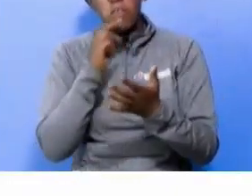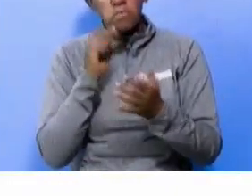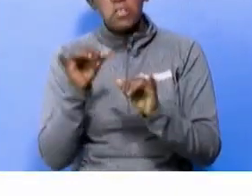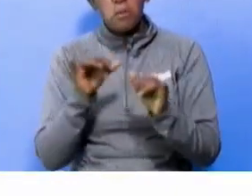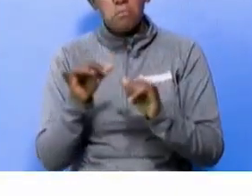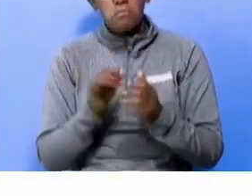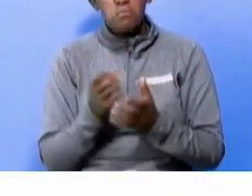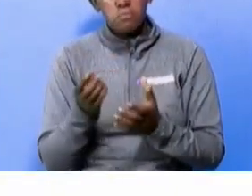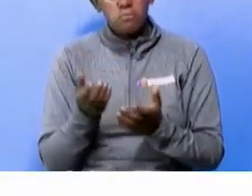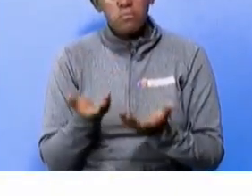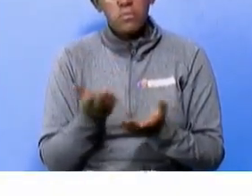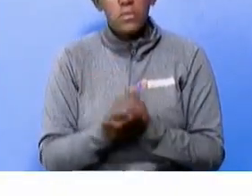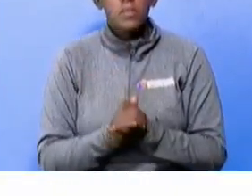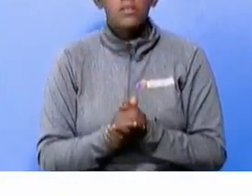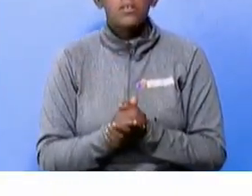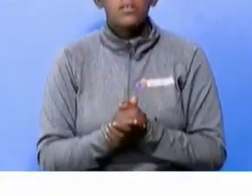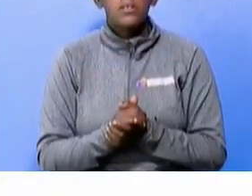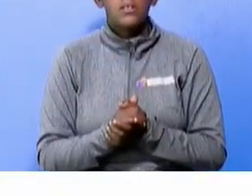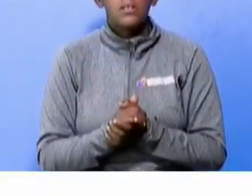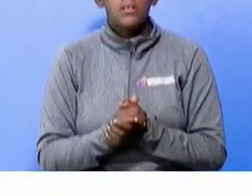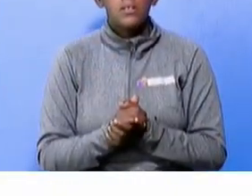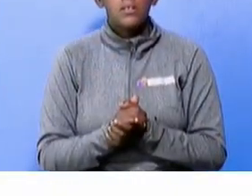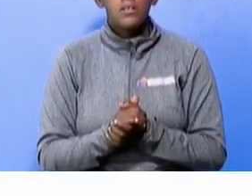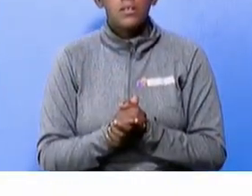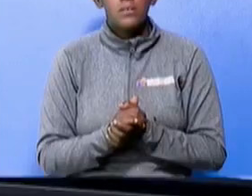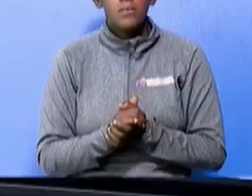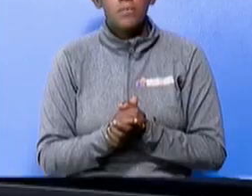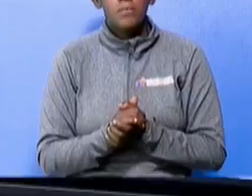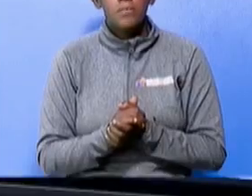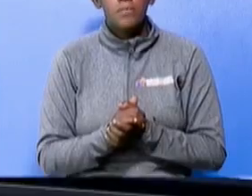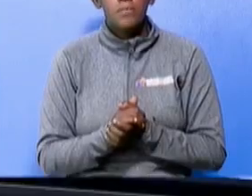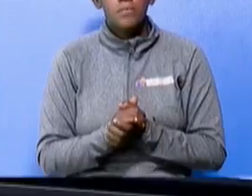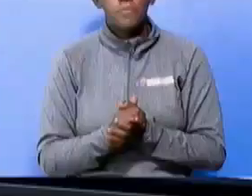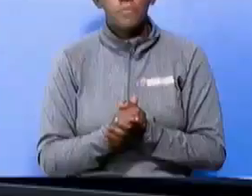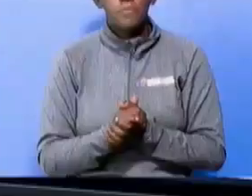these. Think.